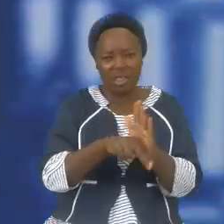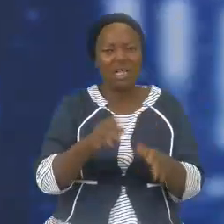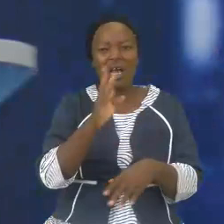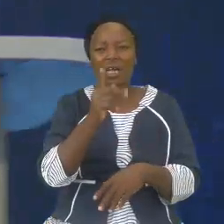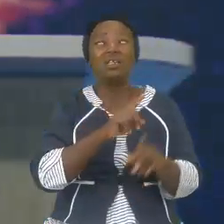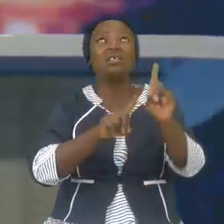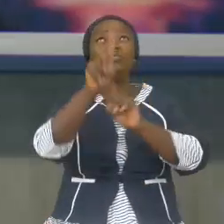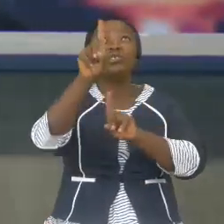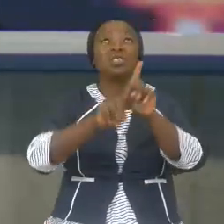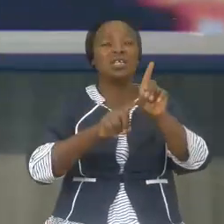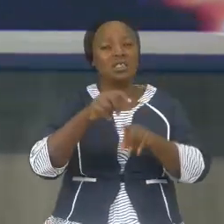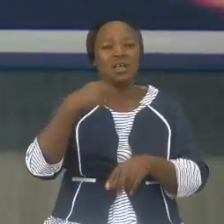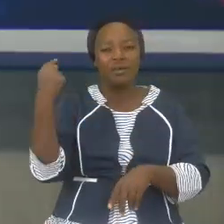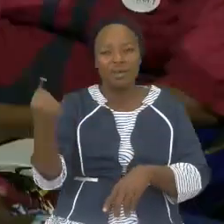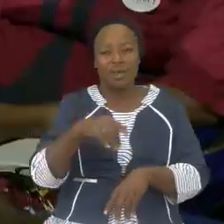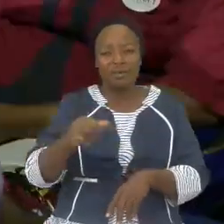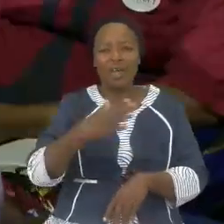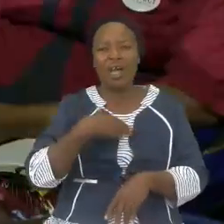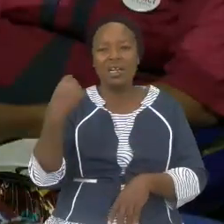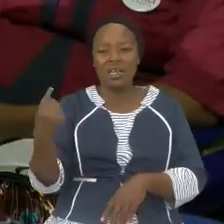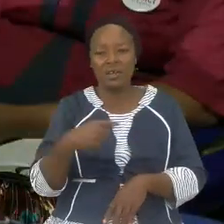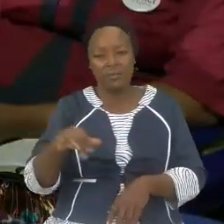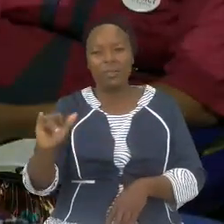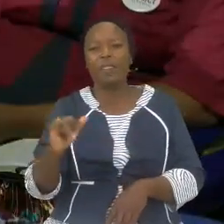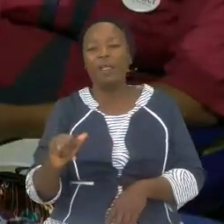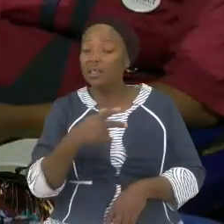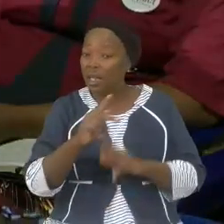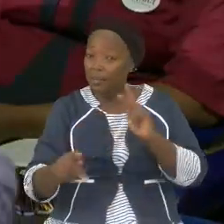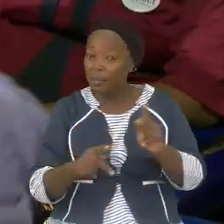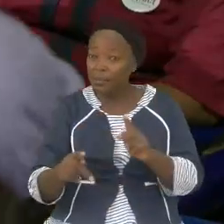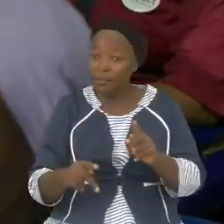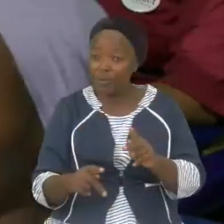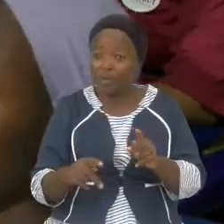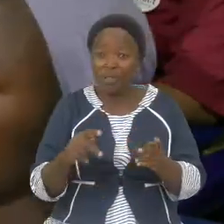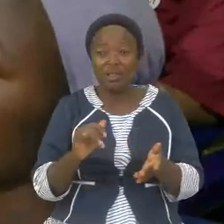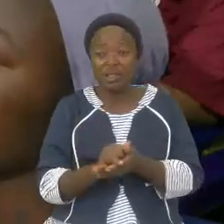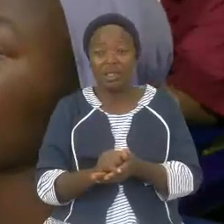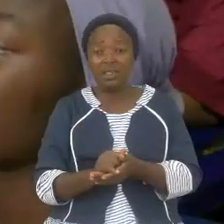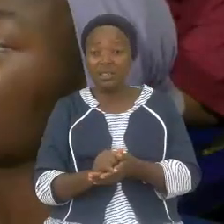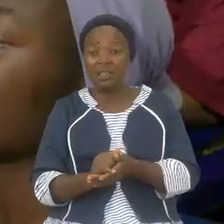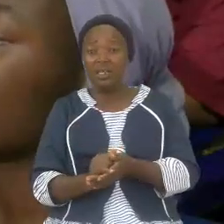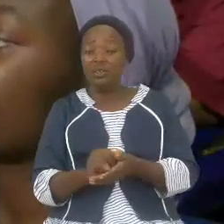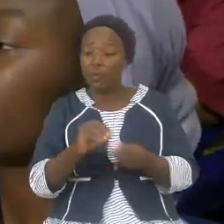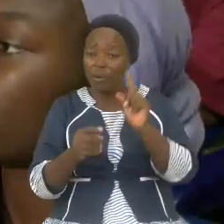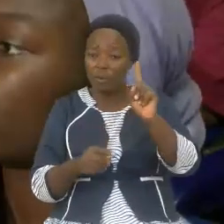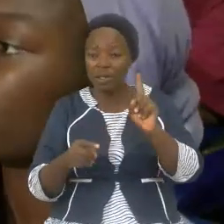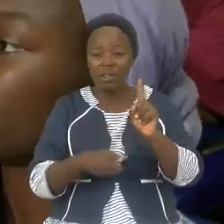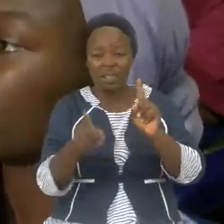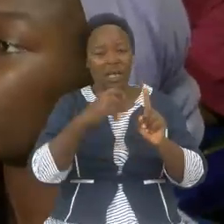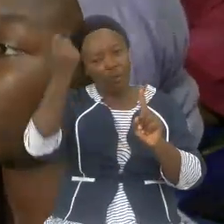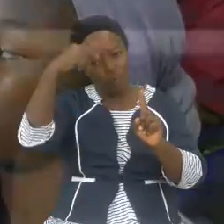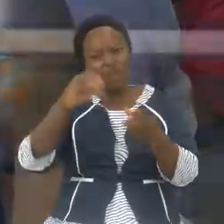stars forever and ever. The people, number one, they are wise. Number two, they